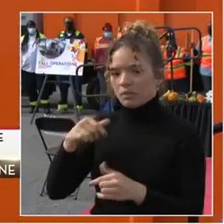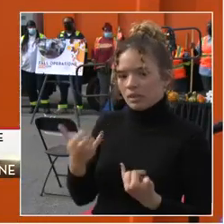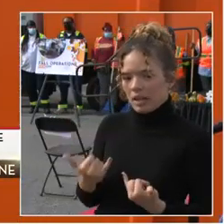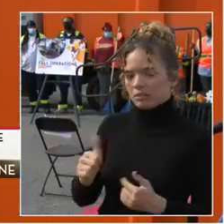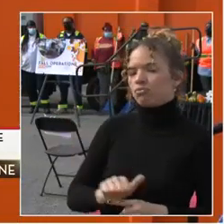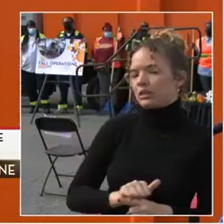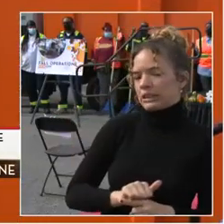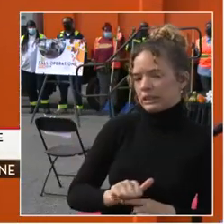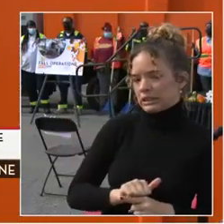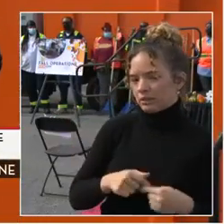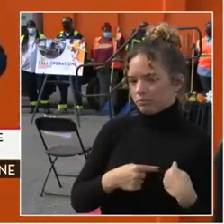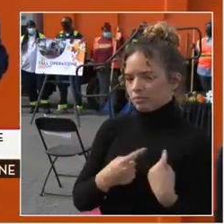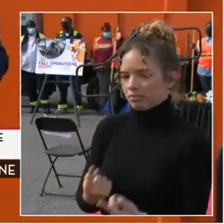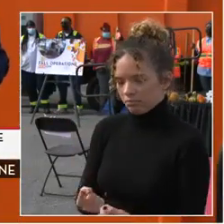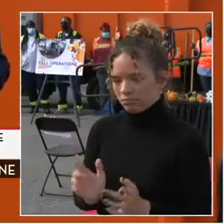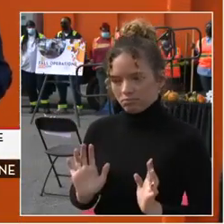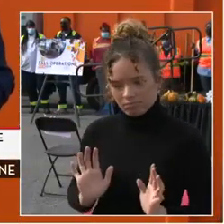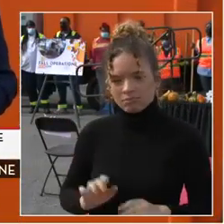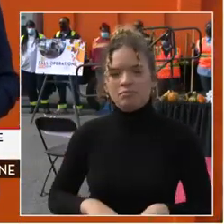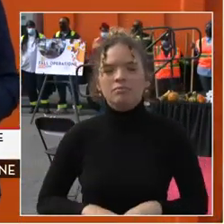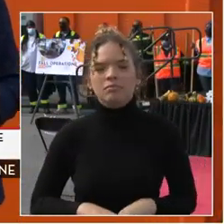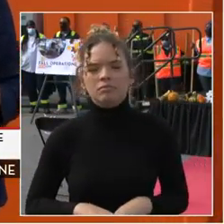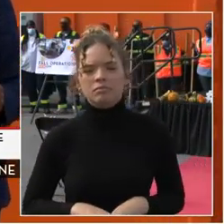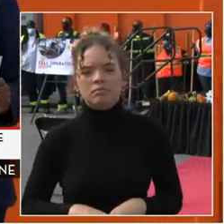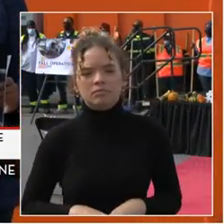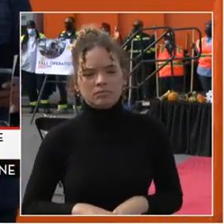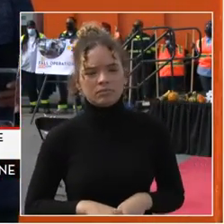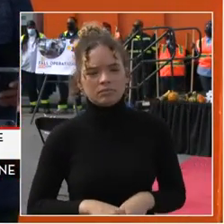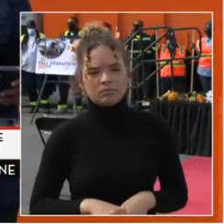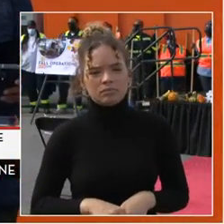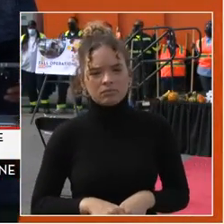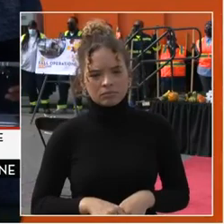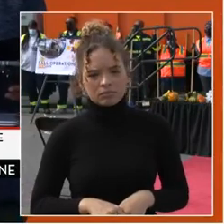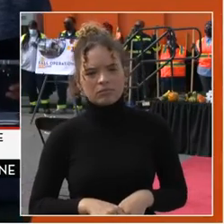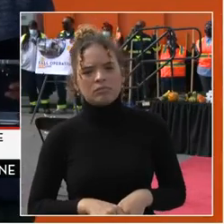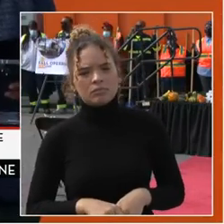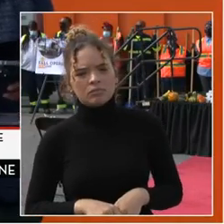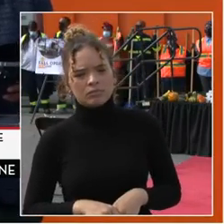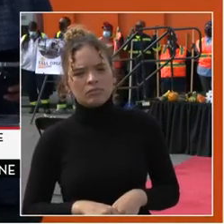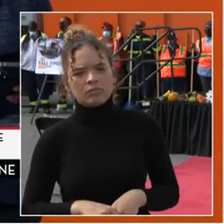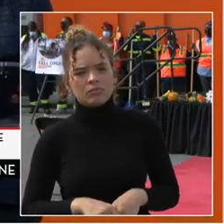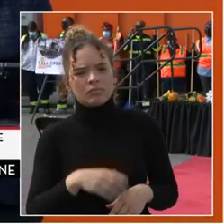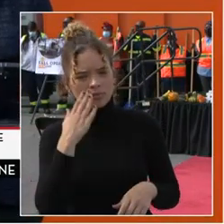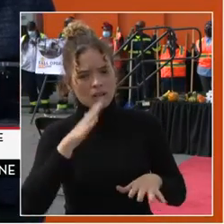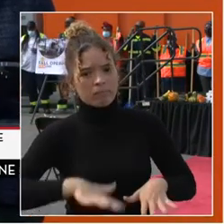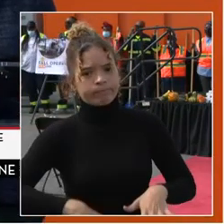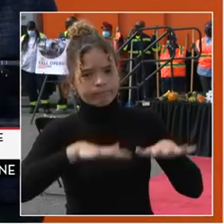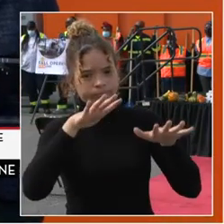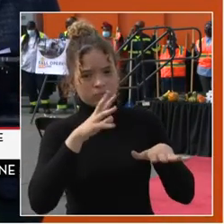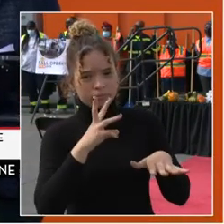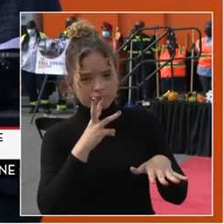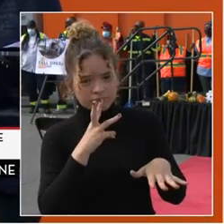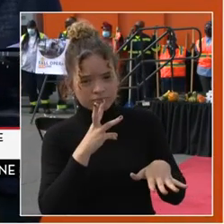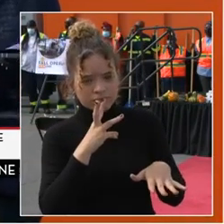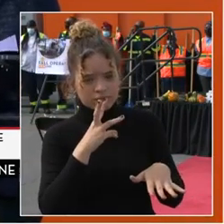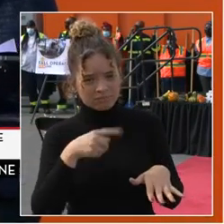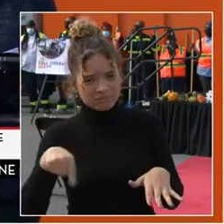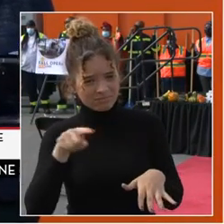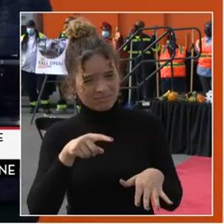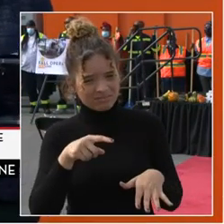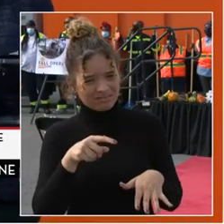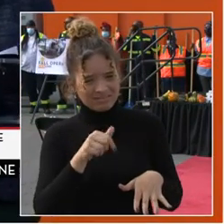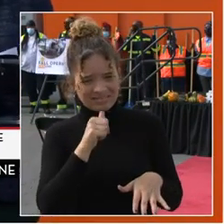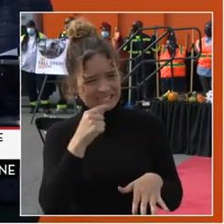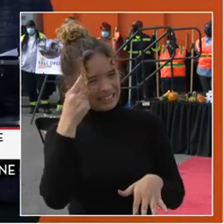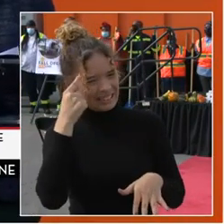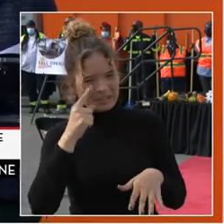I know that flooding was mentioned earlier today. When you look at, people maybe not thinking that leaves and how the fall foliage might have an impact to